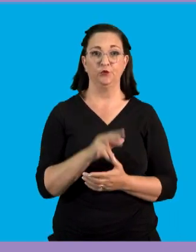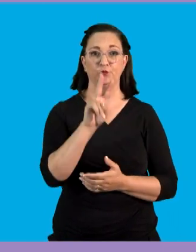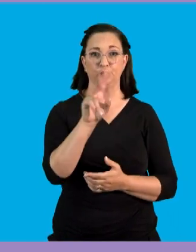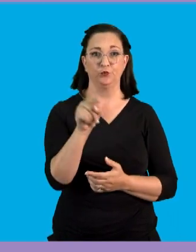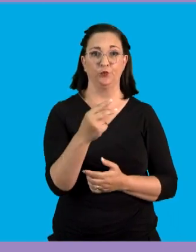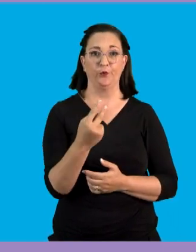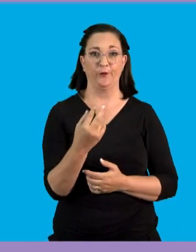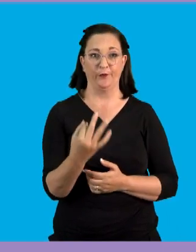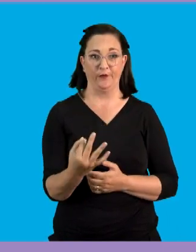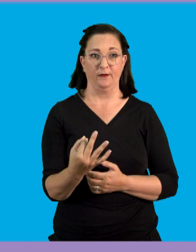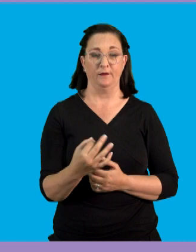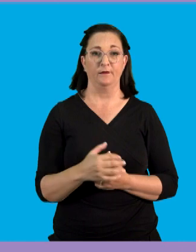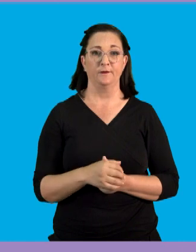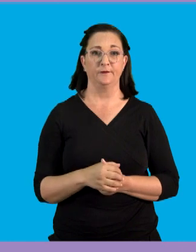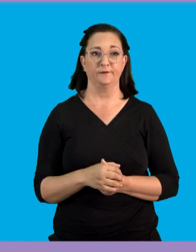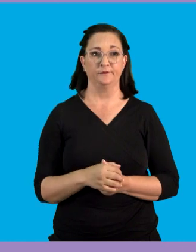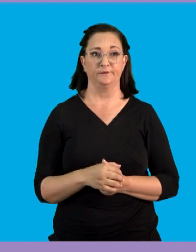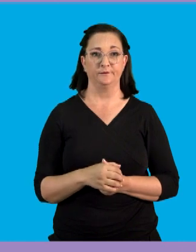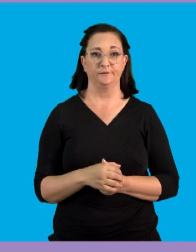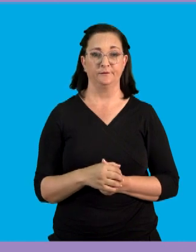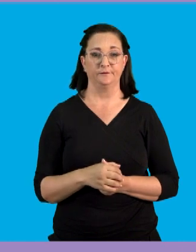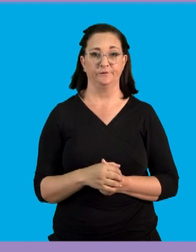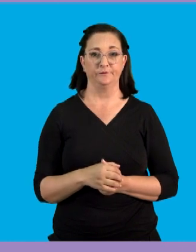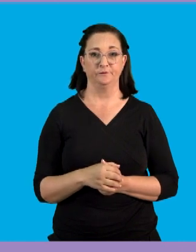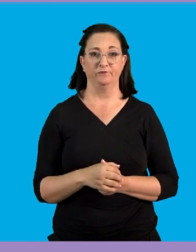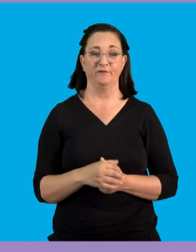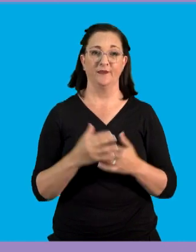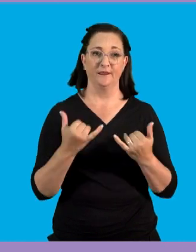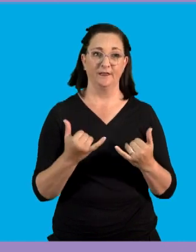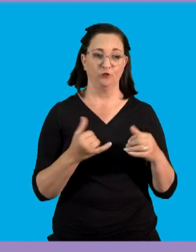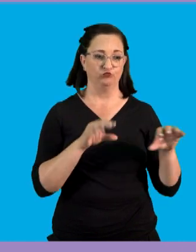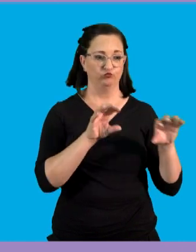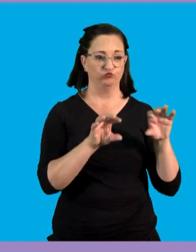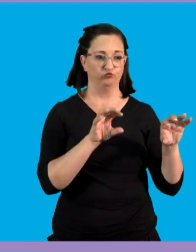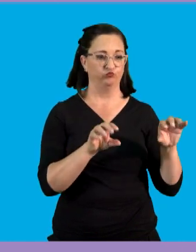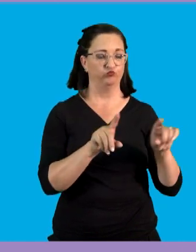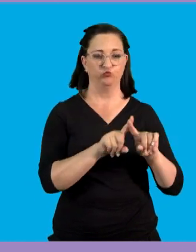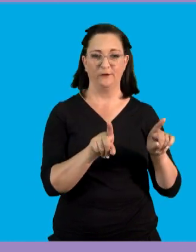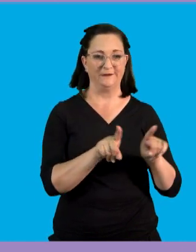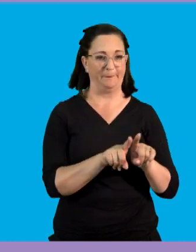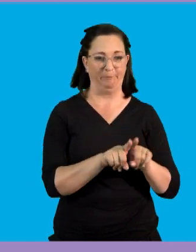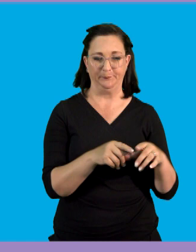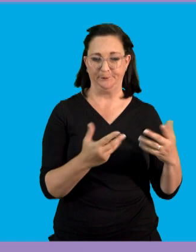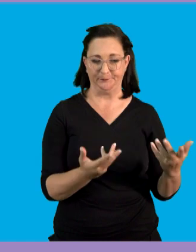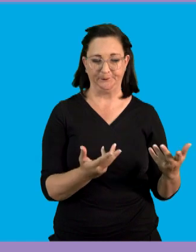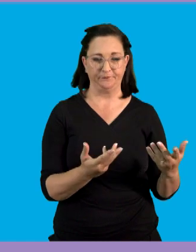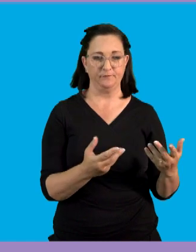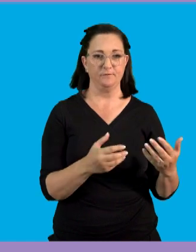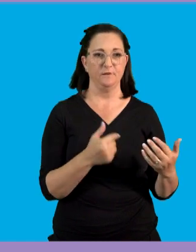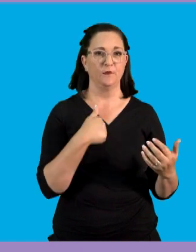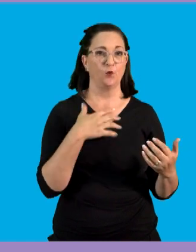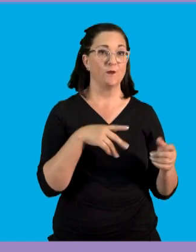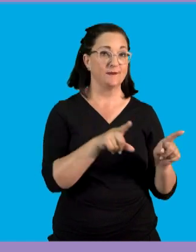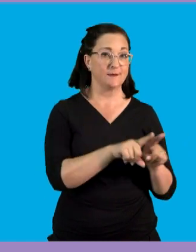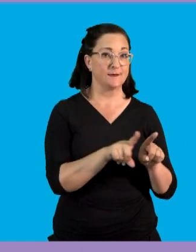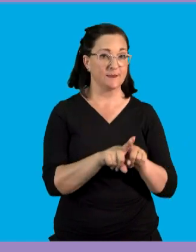So now we have 2 1s plus 2/3. Again, the denominator is not the